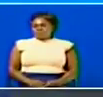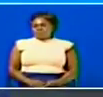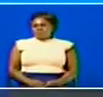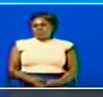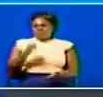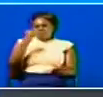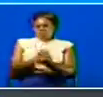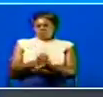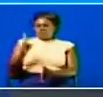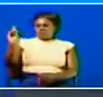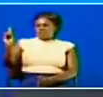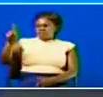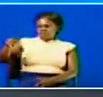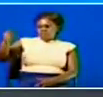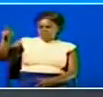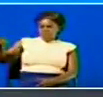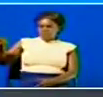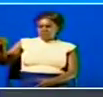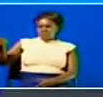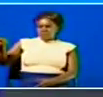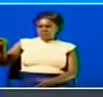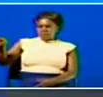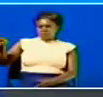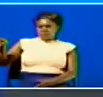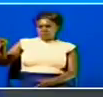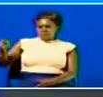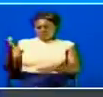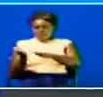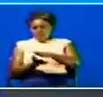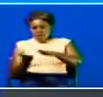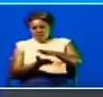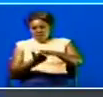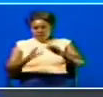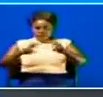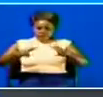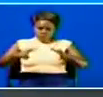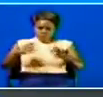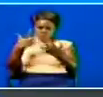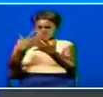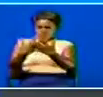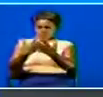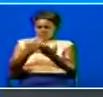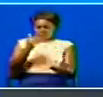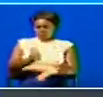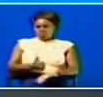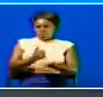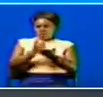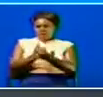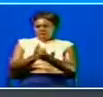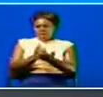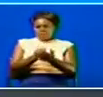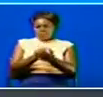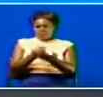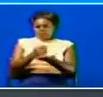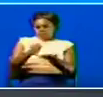The Office of the Director of Public Prosecutions has embarked on a review of pending files at the Nairobi remand prisons with a view of helping decongest